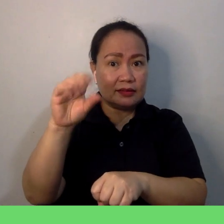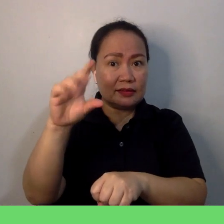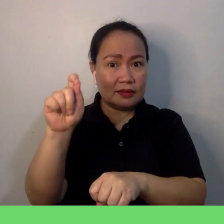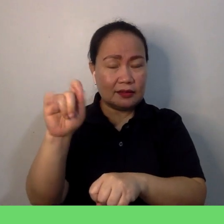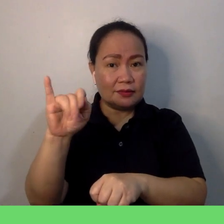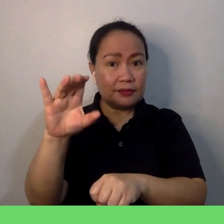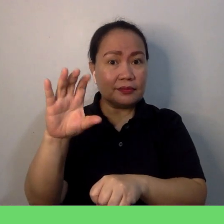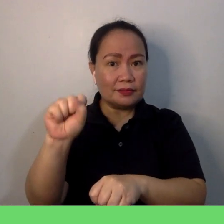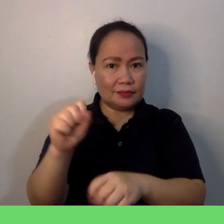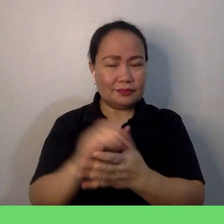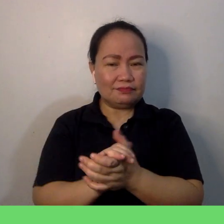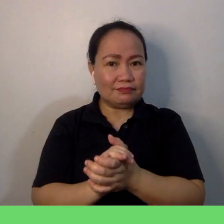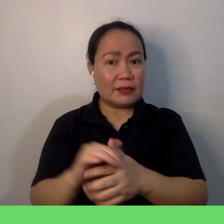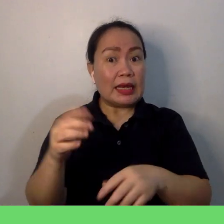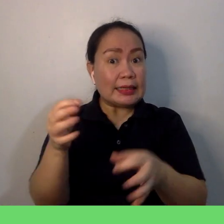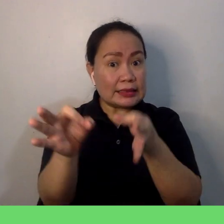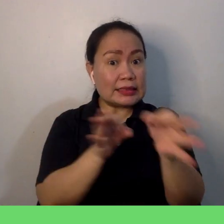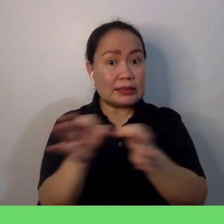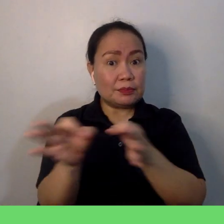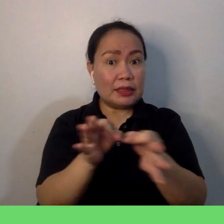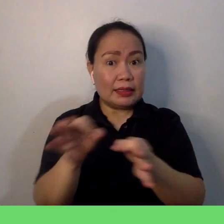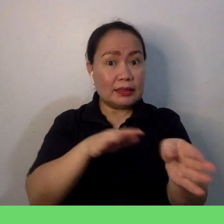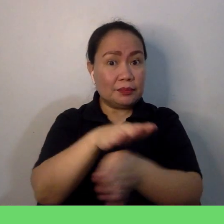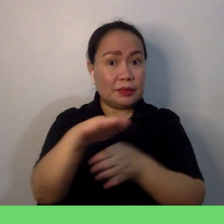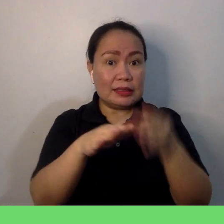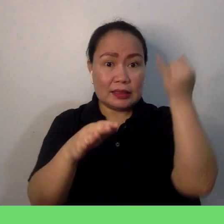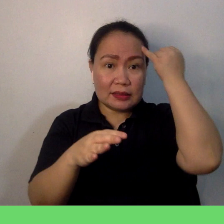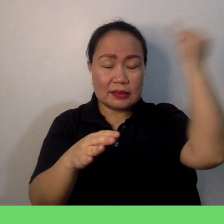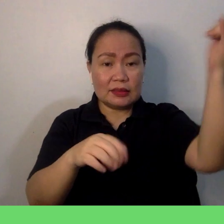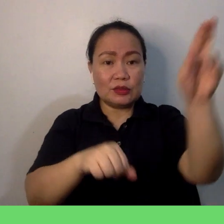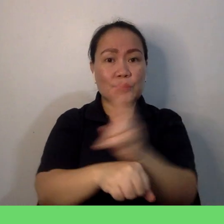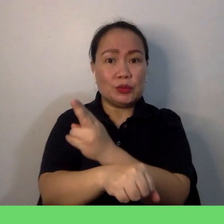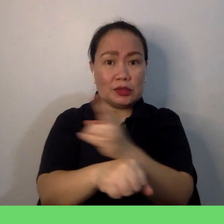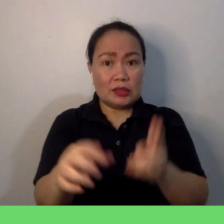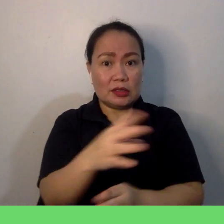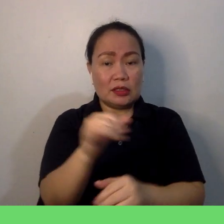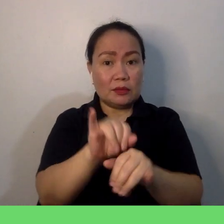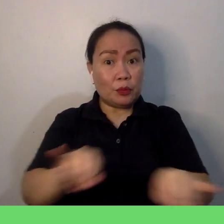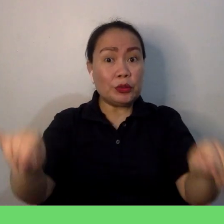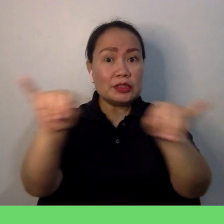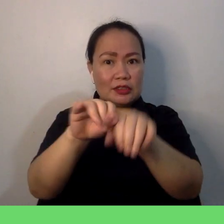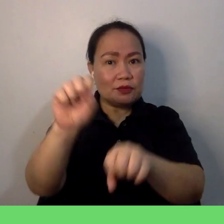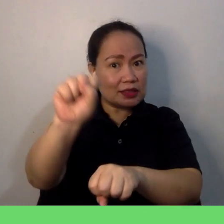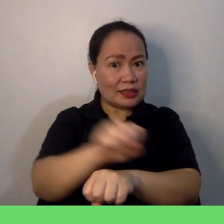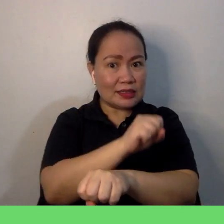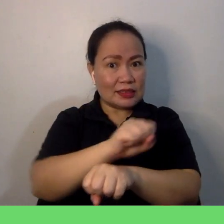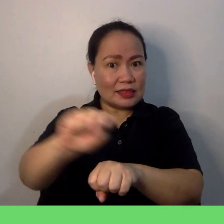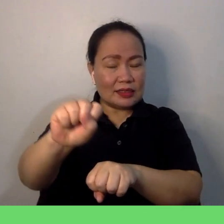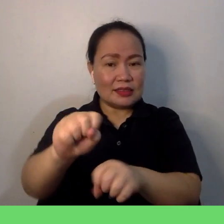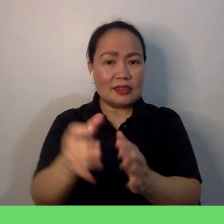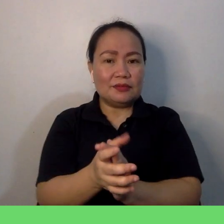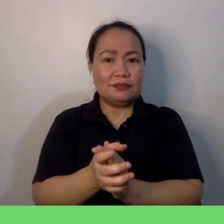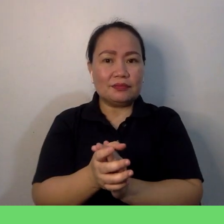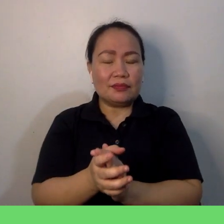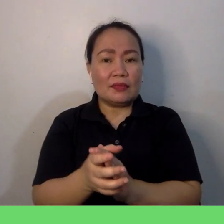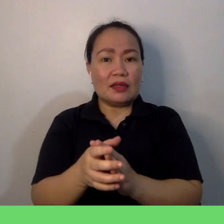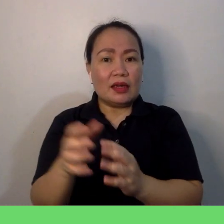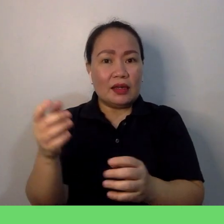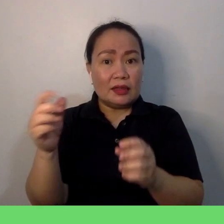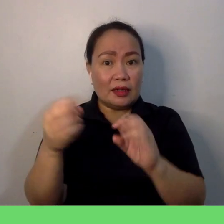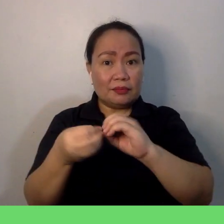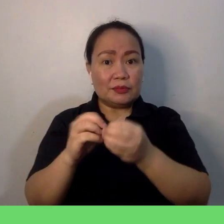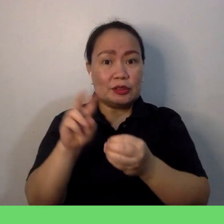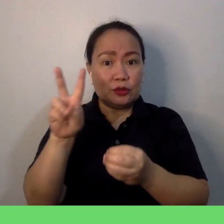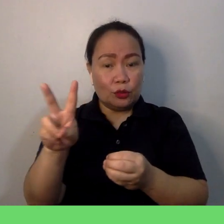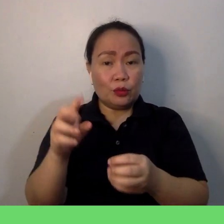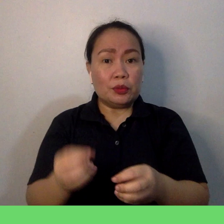In this video, we will explain the basic concepts, uses, and importance of statistics. We will also pose questions